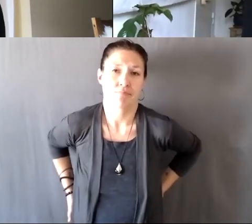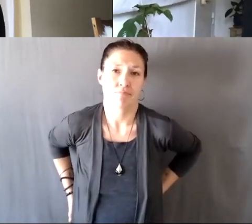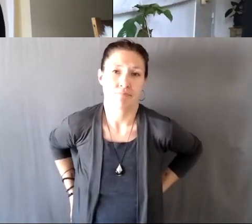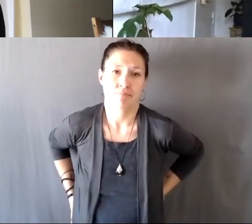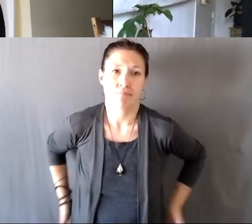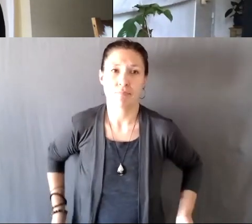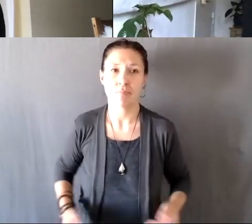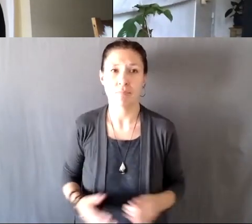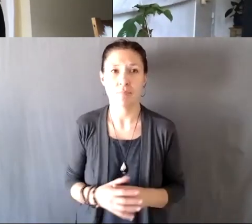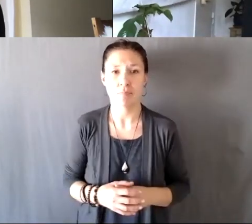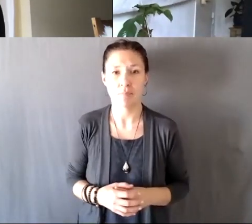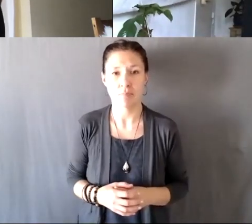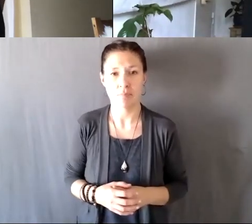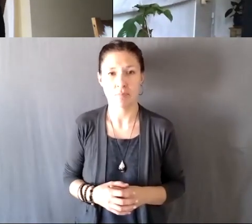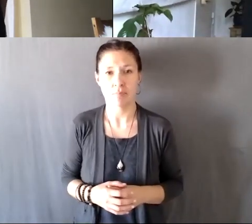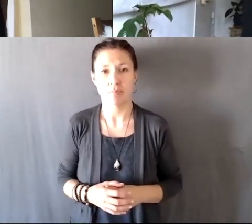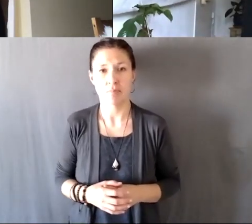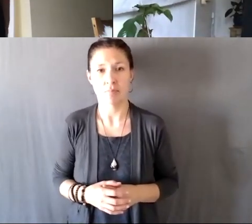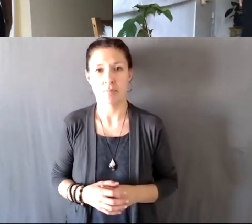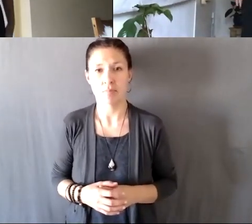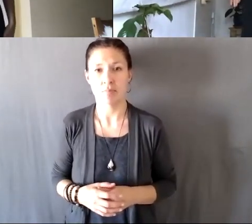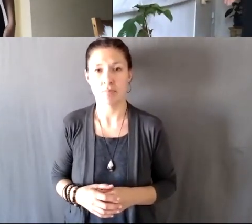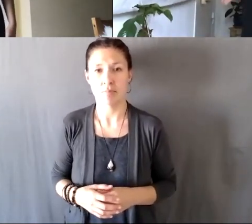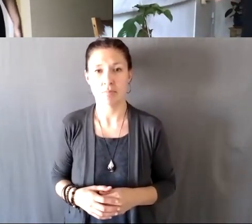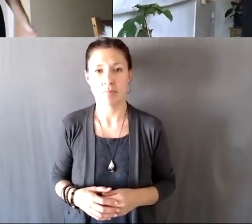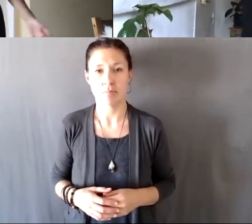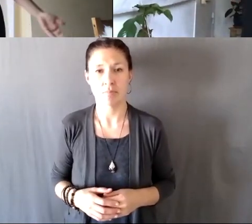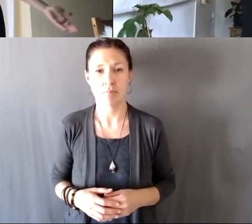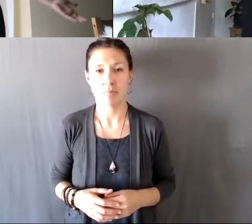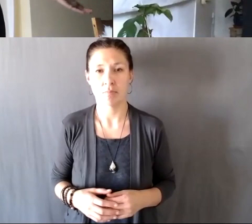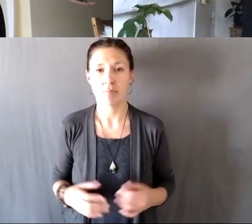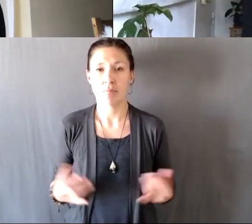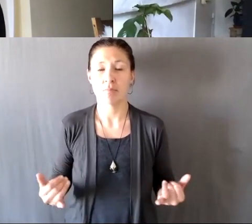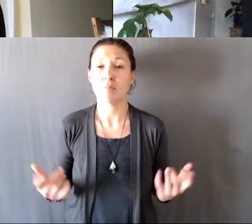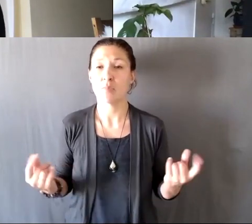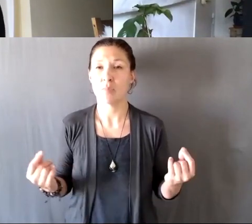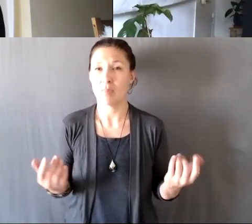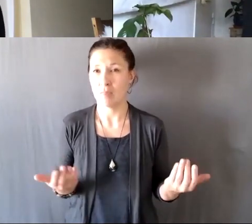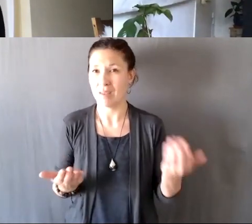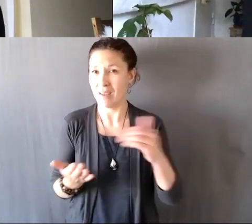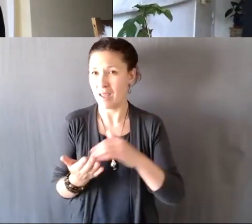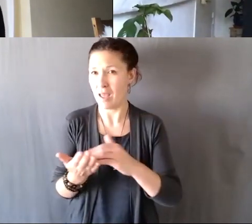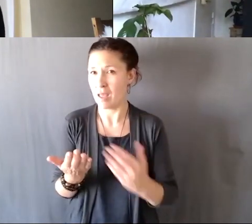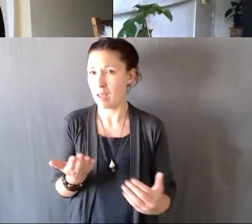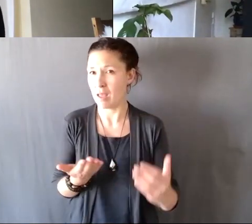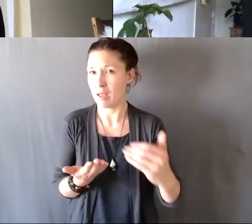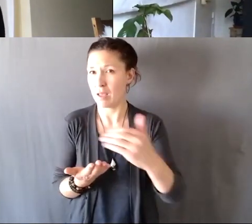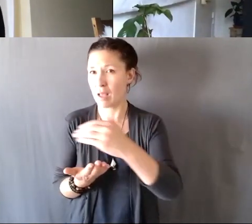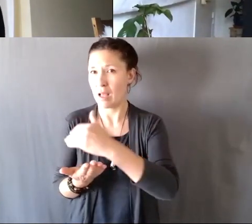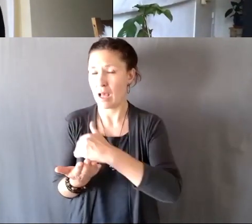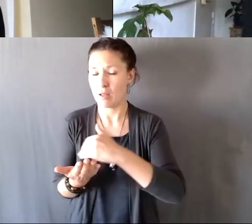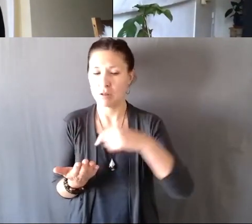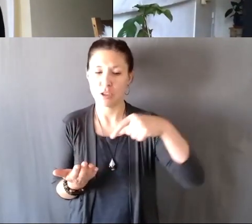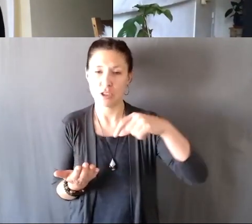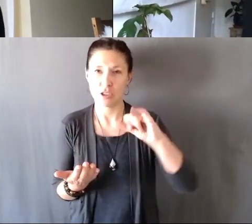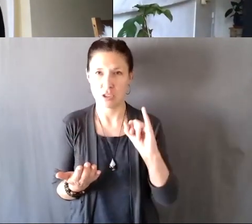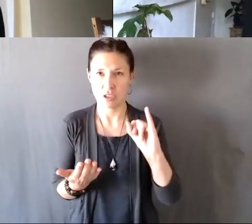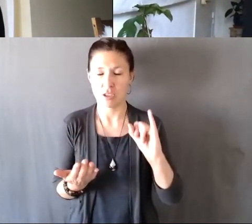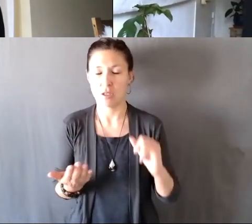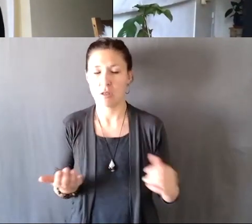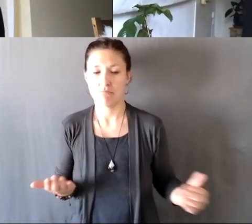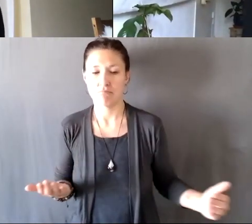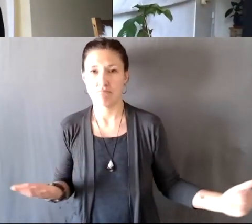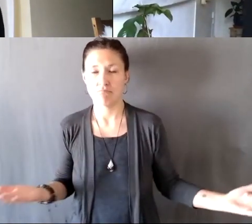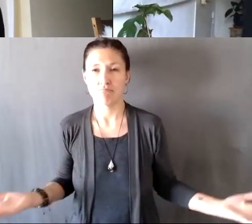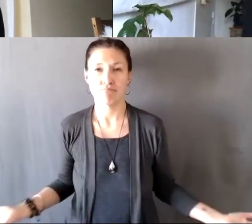You release the hands. We gather our chi,